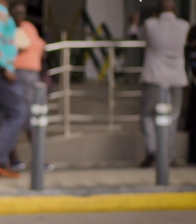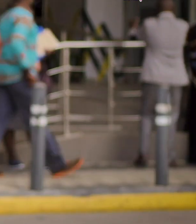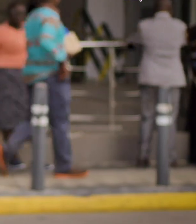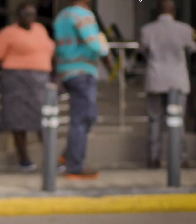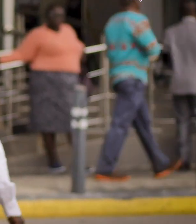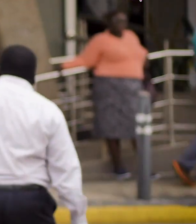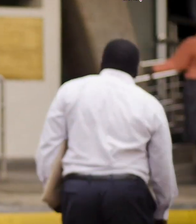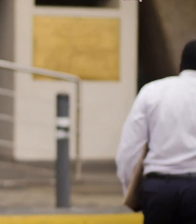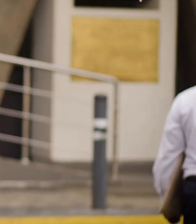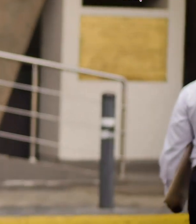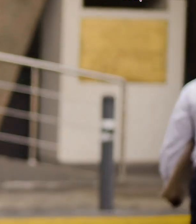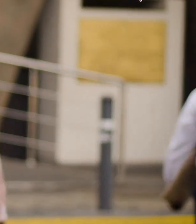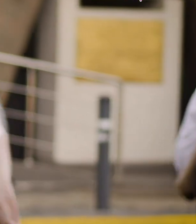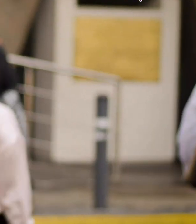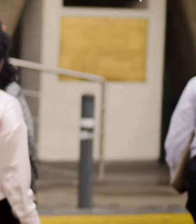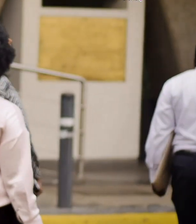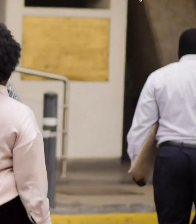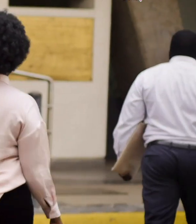around.